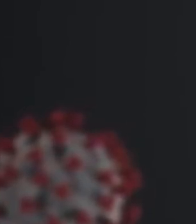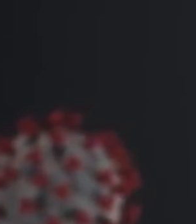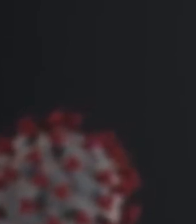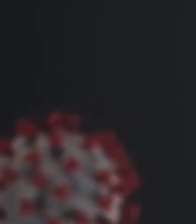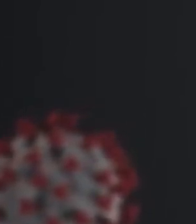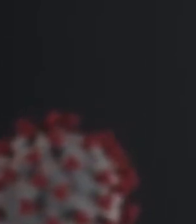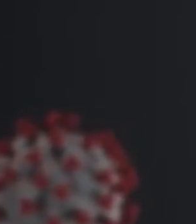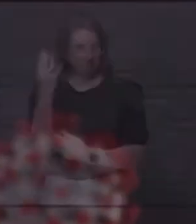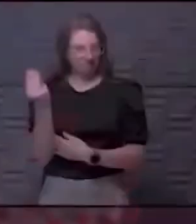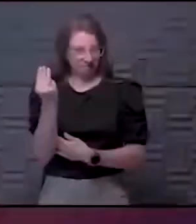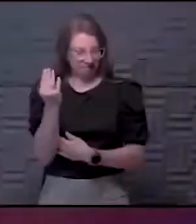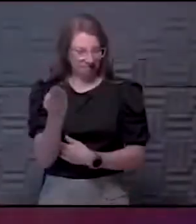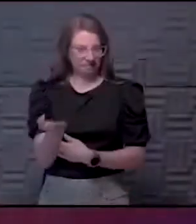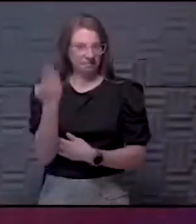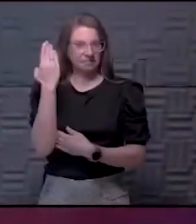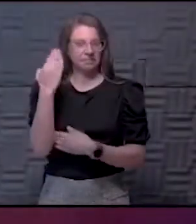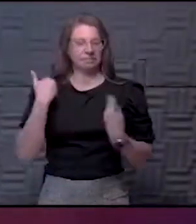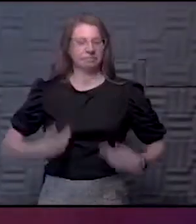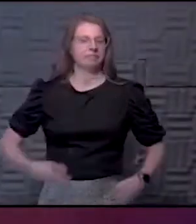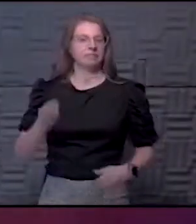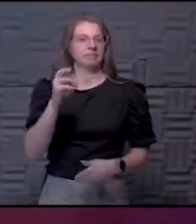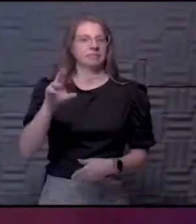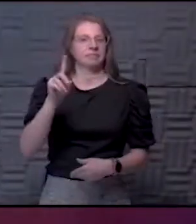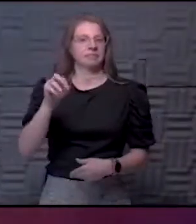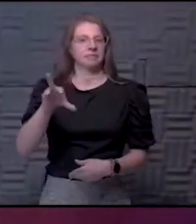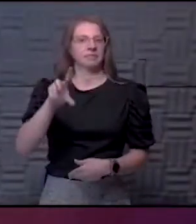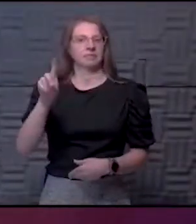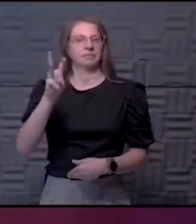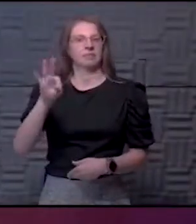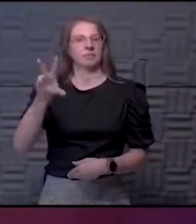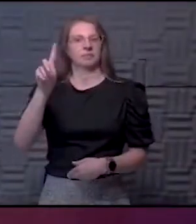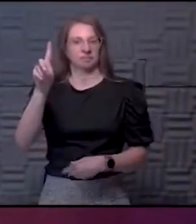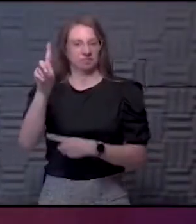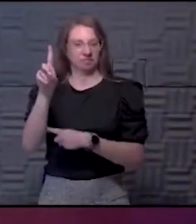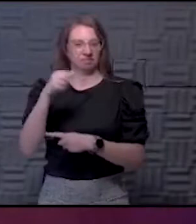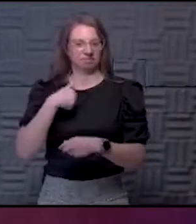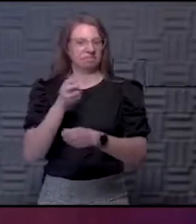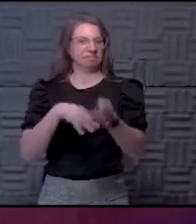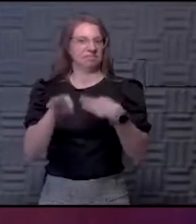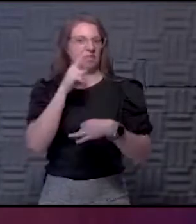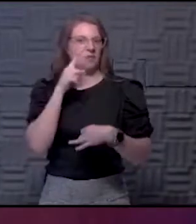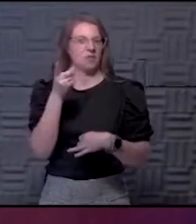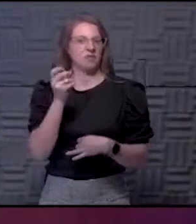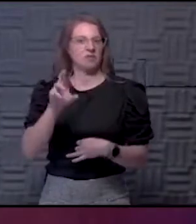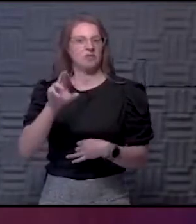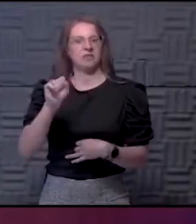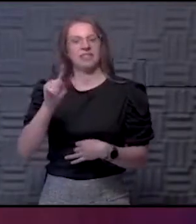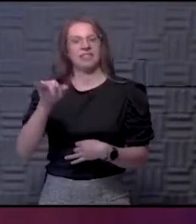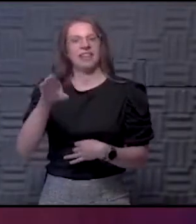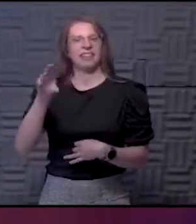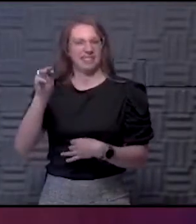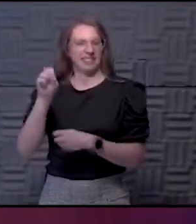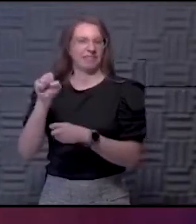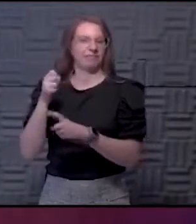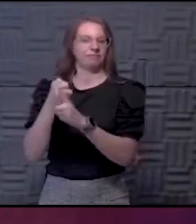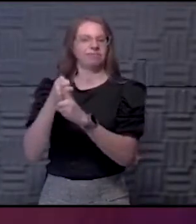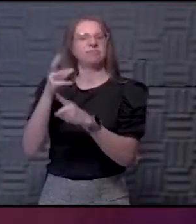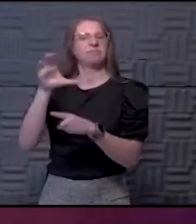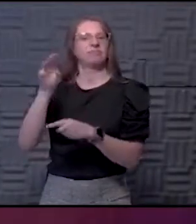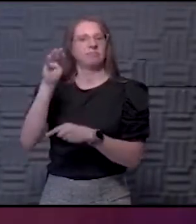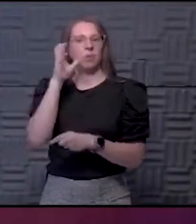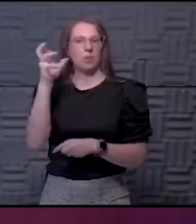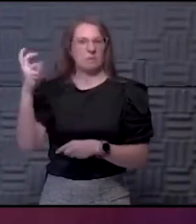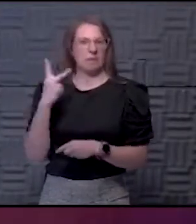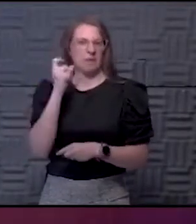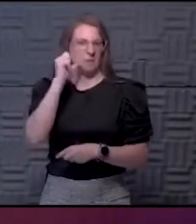Good Monday morning, everyone. I'm Dr. David Wild, Vice President of Performance Improvement, sitting in again for Dr. Steve Stites, our Chief Medical Officer. He'll be back